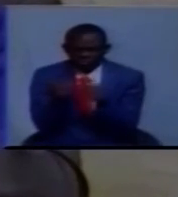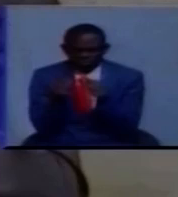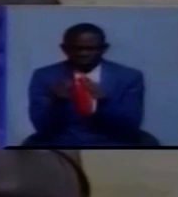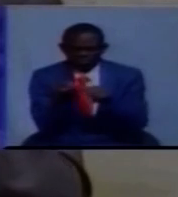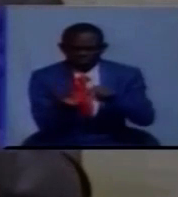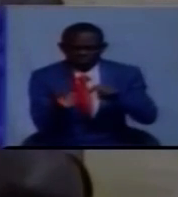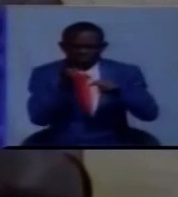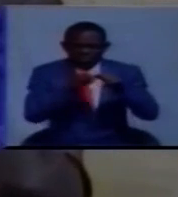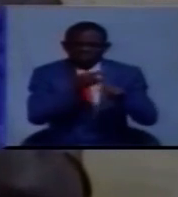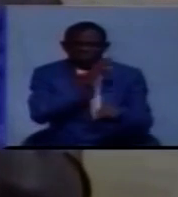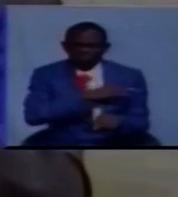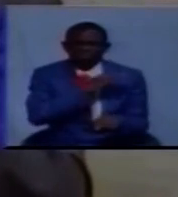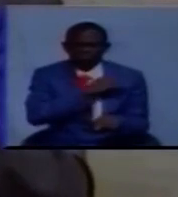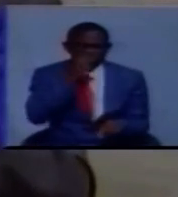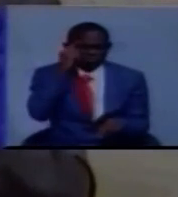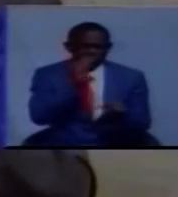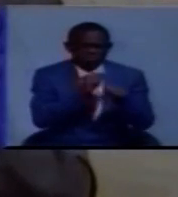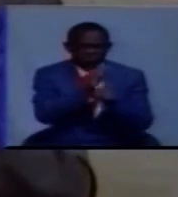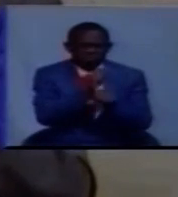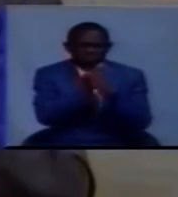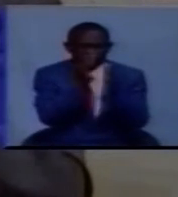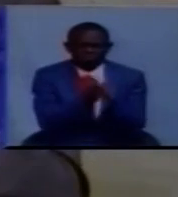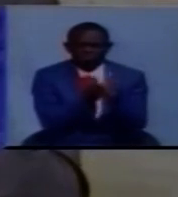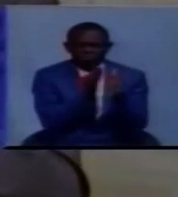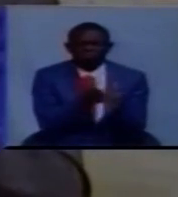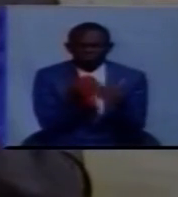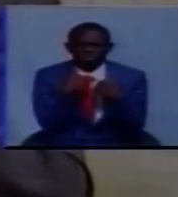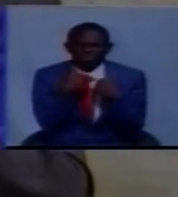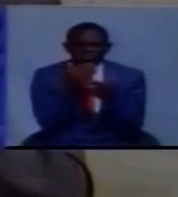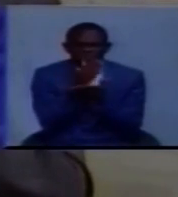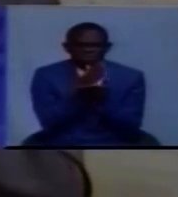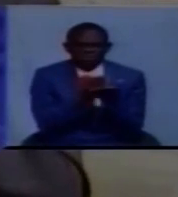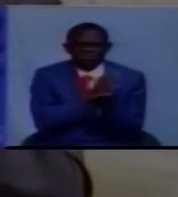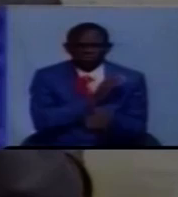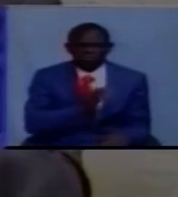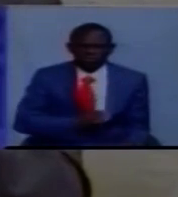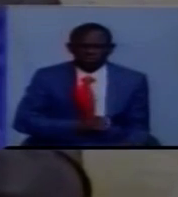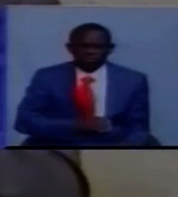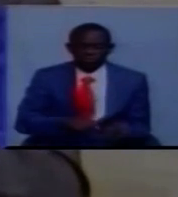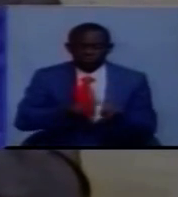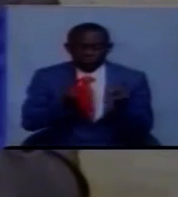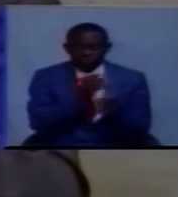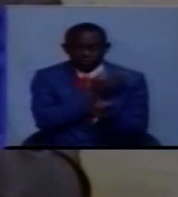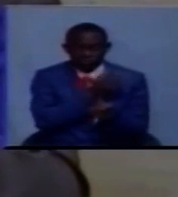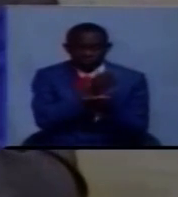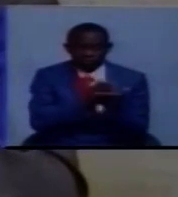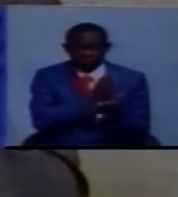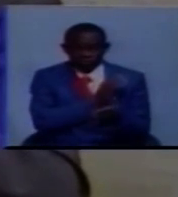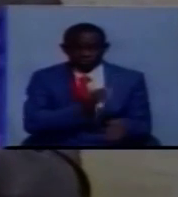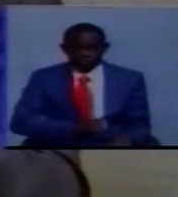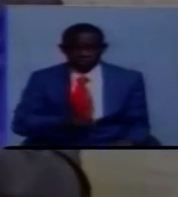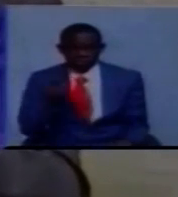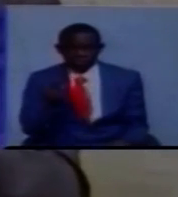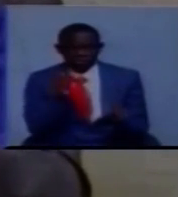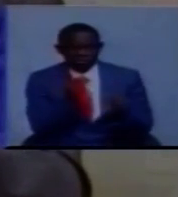this period, and they've explained, some of them, they've come to the ministry to say, our business is doing very bad. This is our business plan. For this